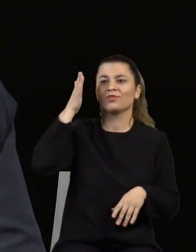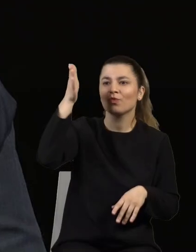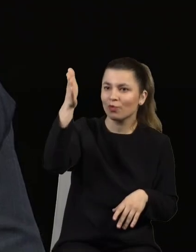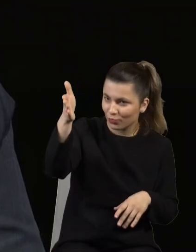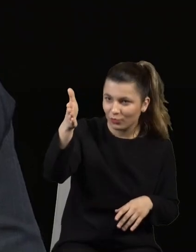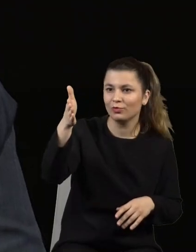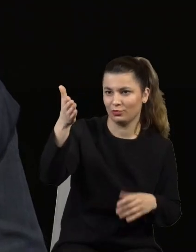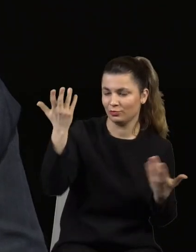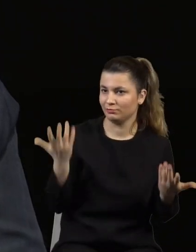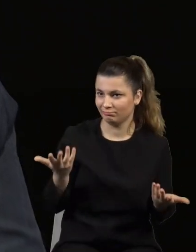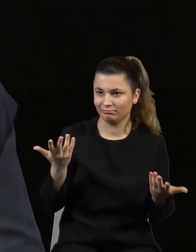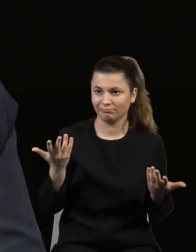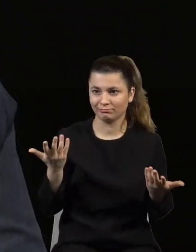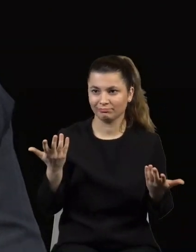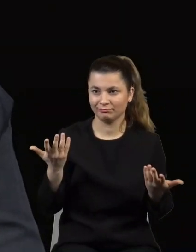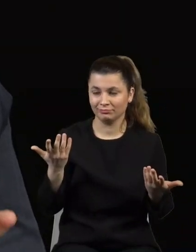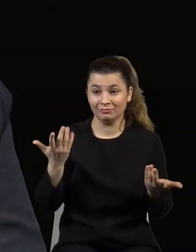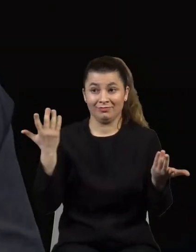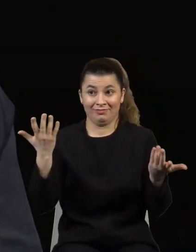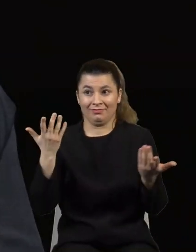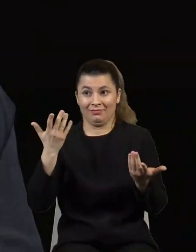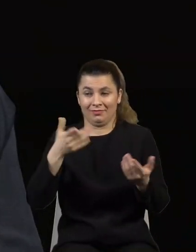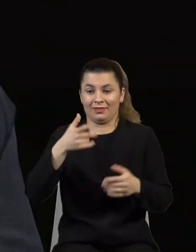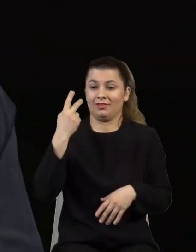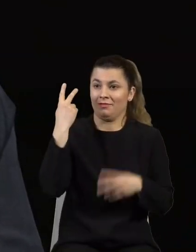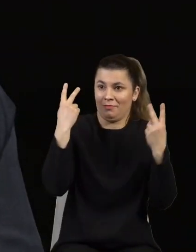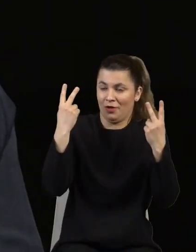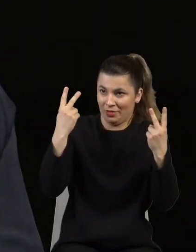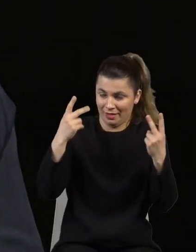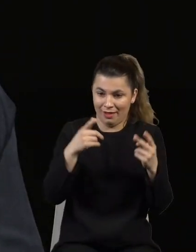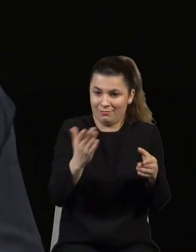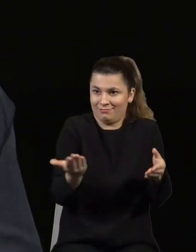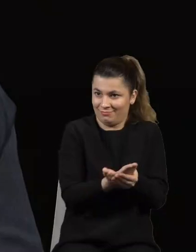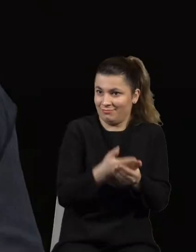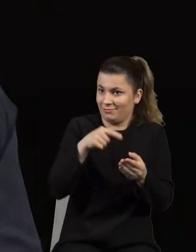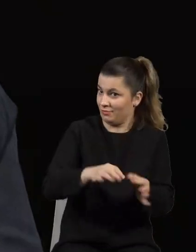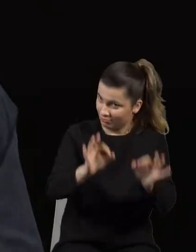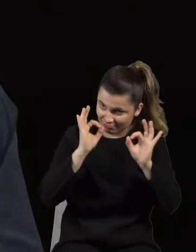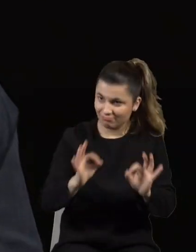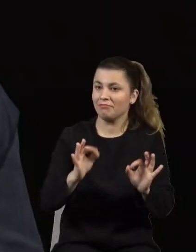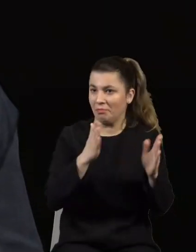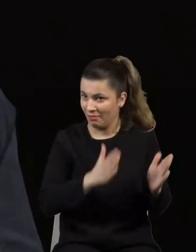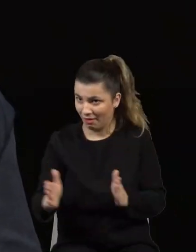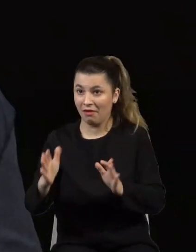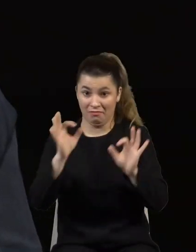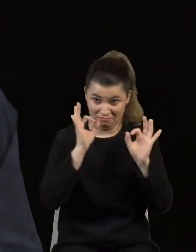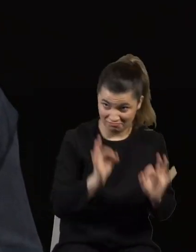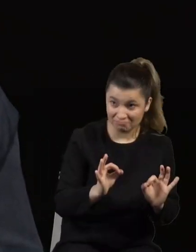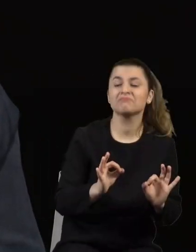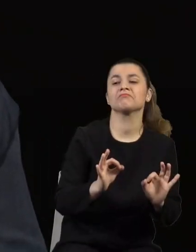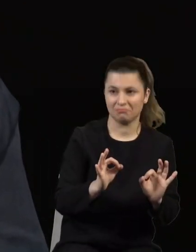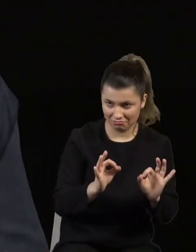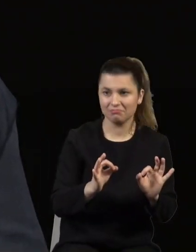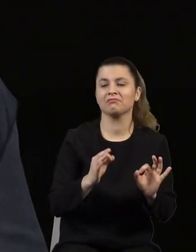of notably multi-modal transport will continue to be the basis for